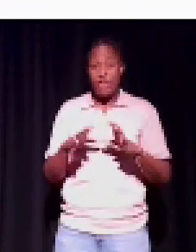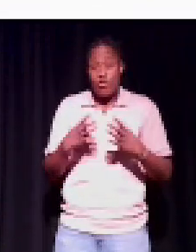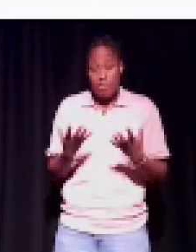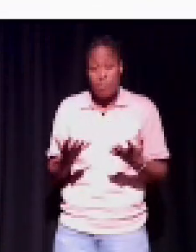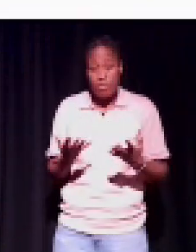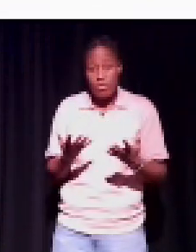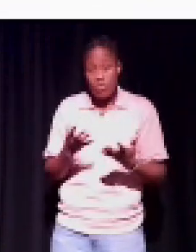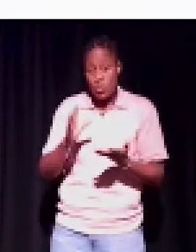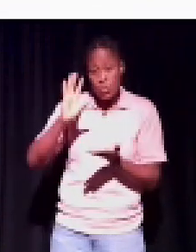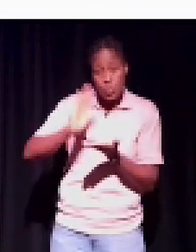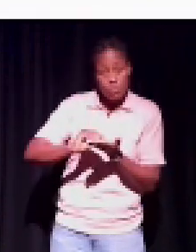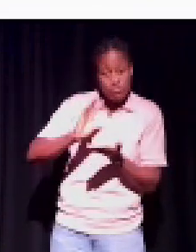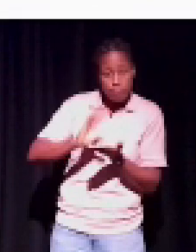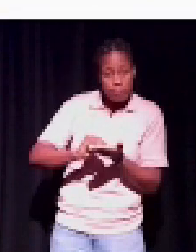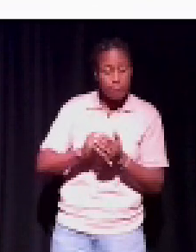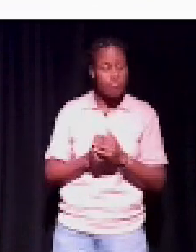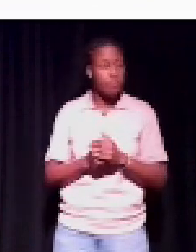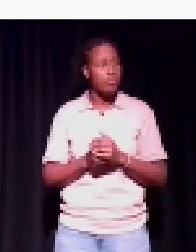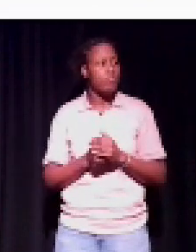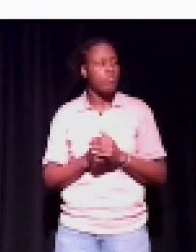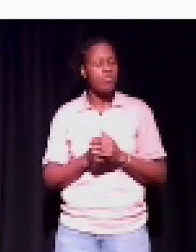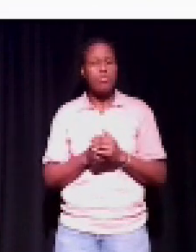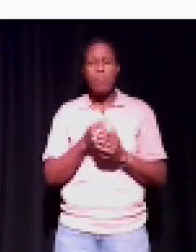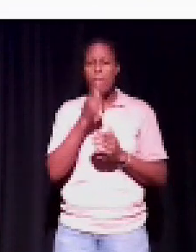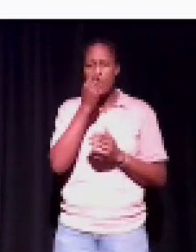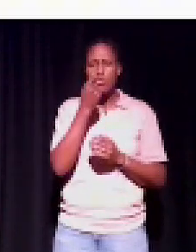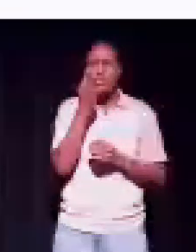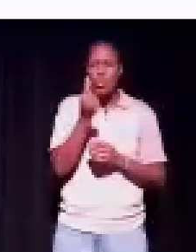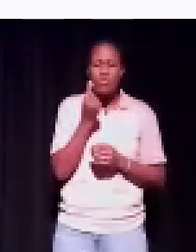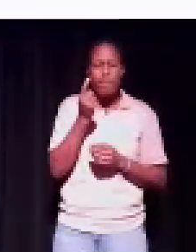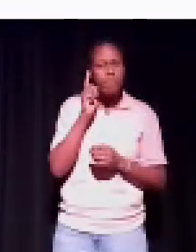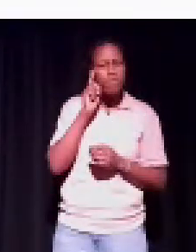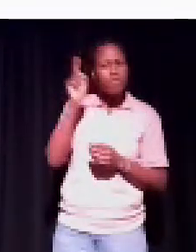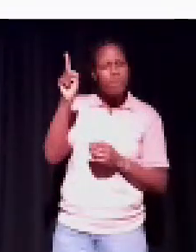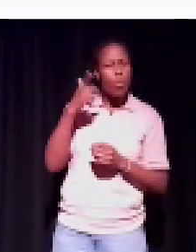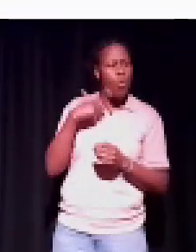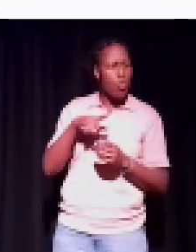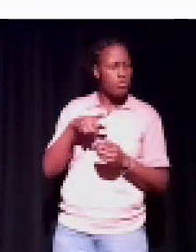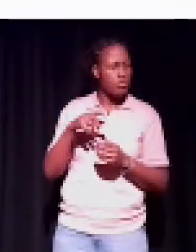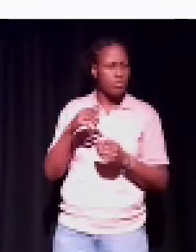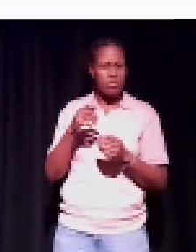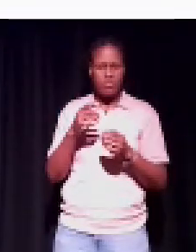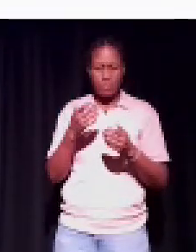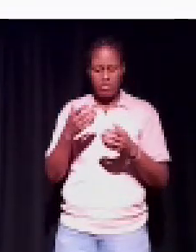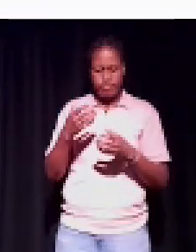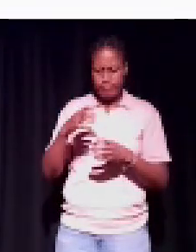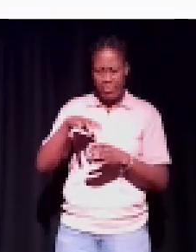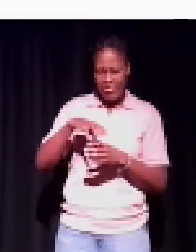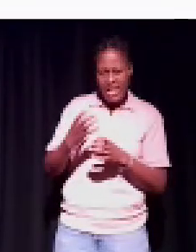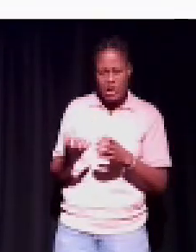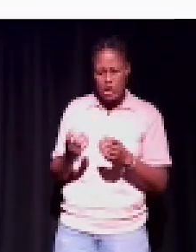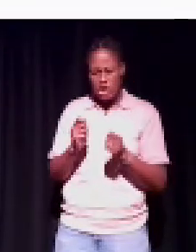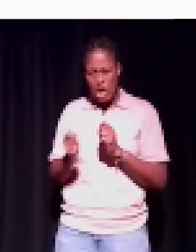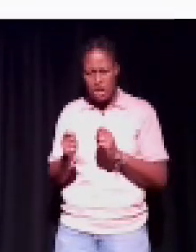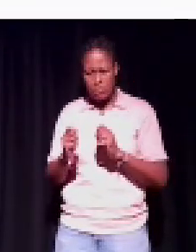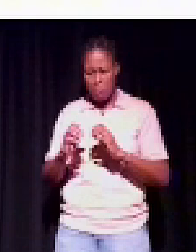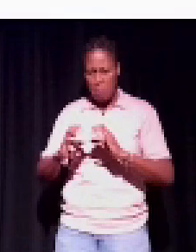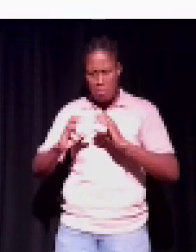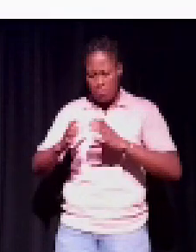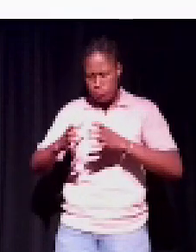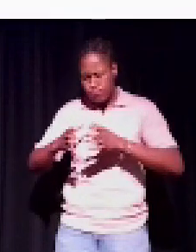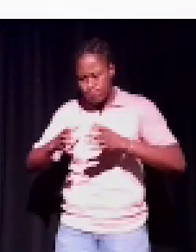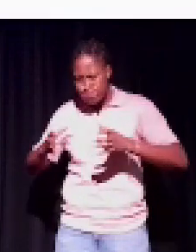or maybe make the case bigger or thicker or more sturdy, whatever they need to.